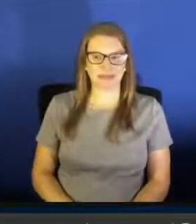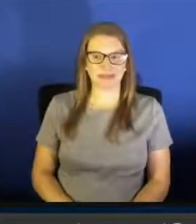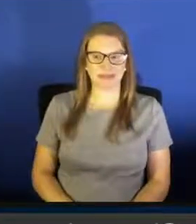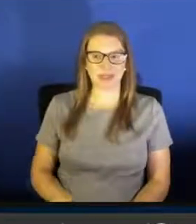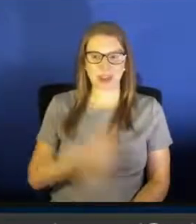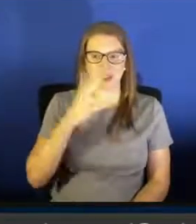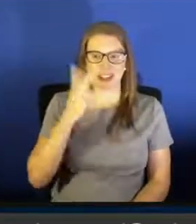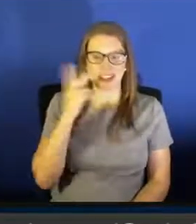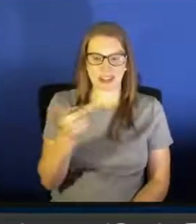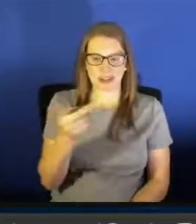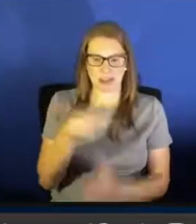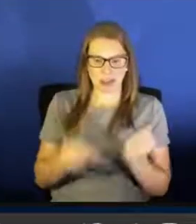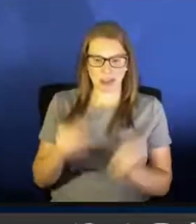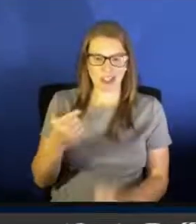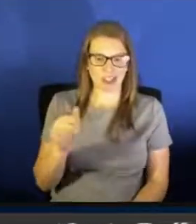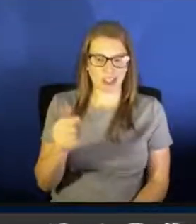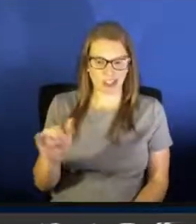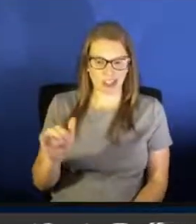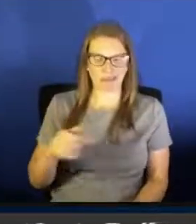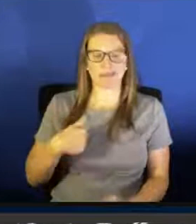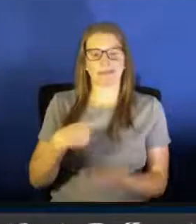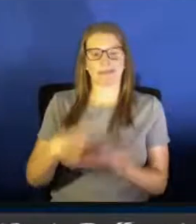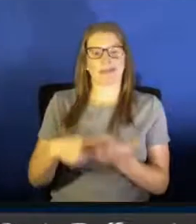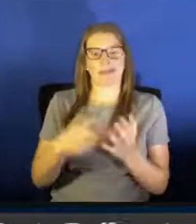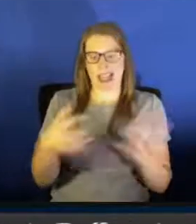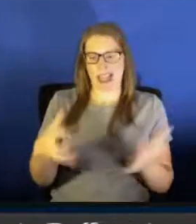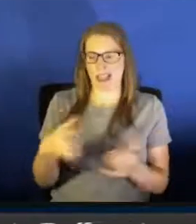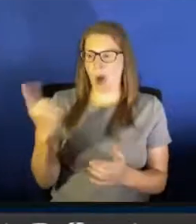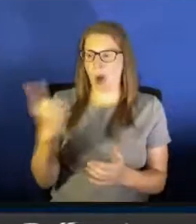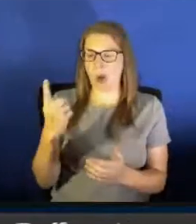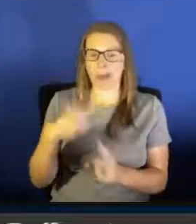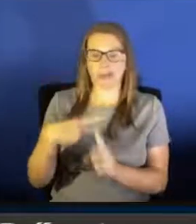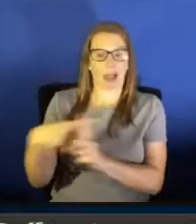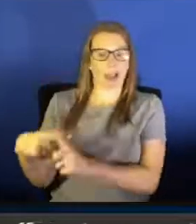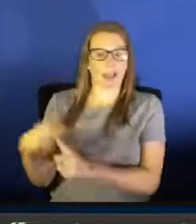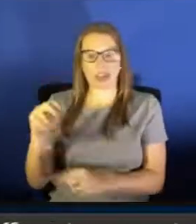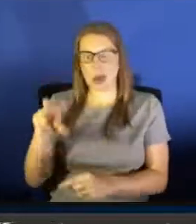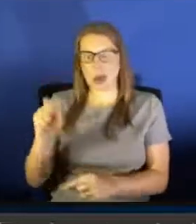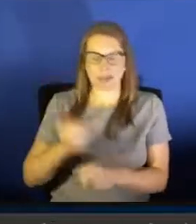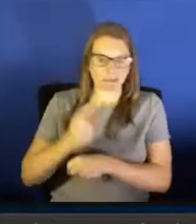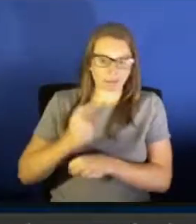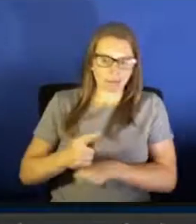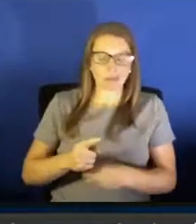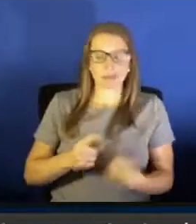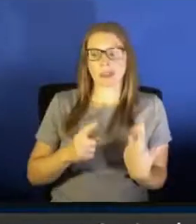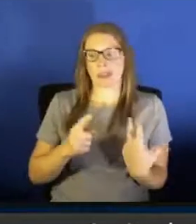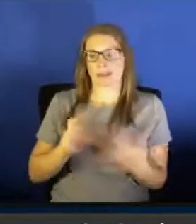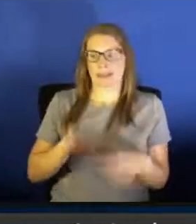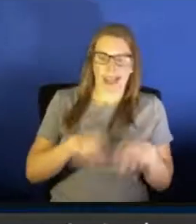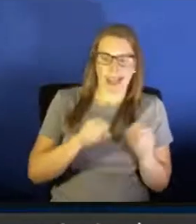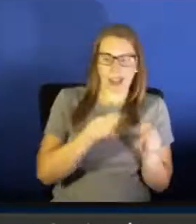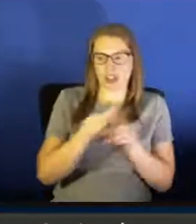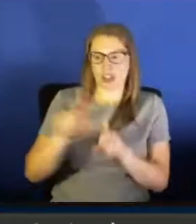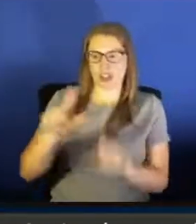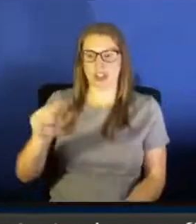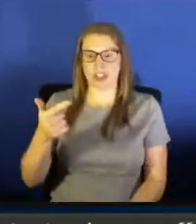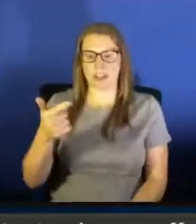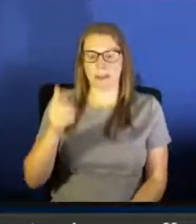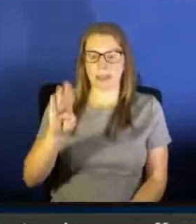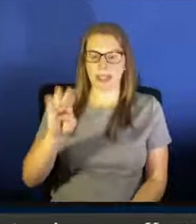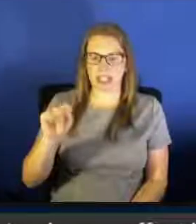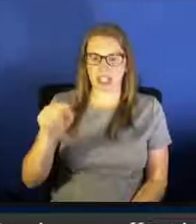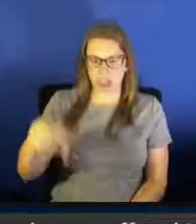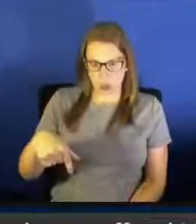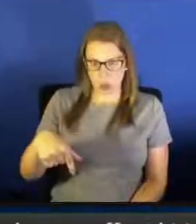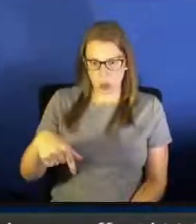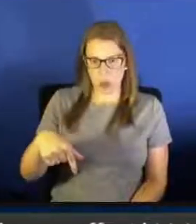we've talked about this a lot. You've always shared the good news year after year. What does it take and what does it mean to be LGBTQ+ Health Equity Leader